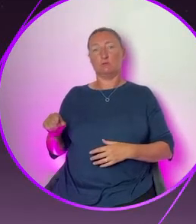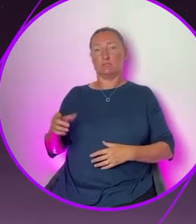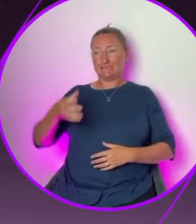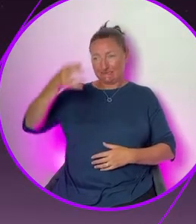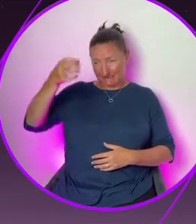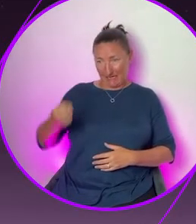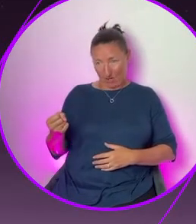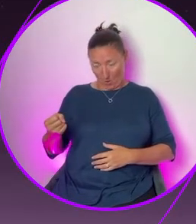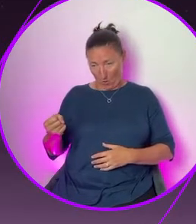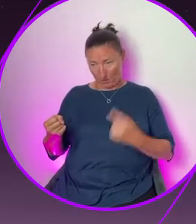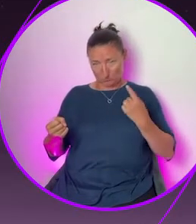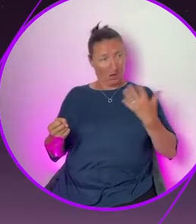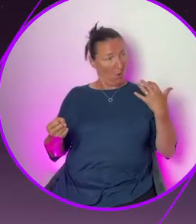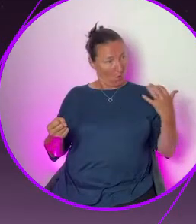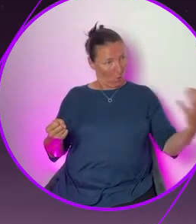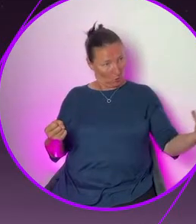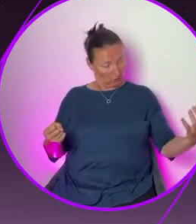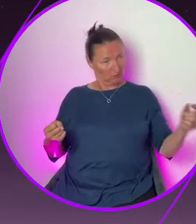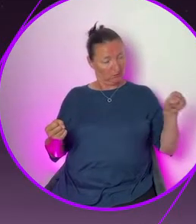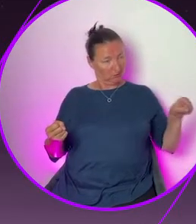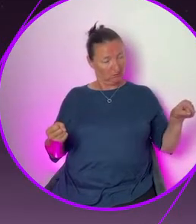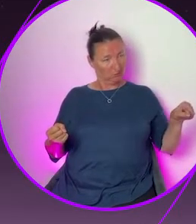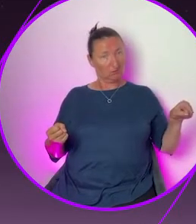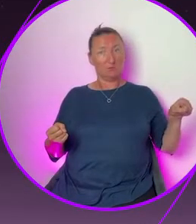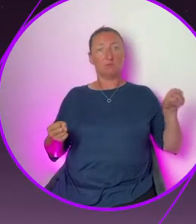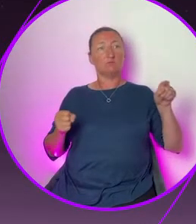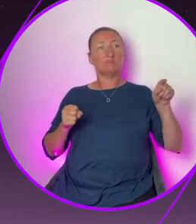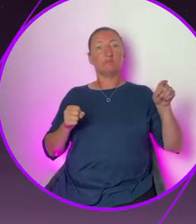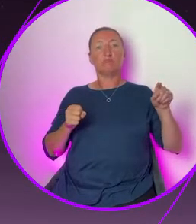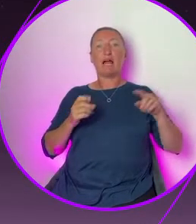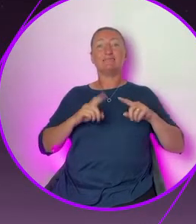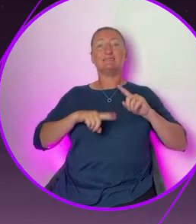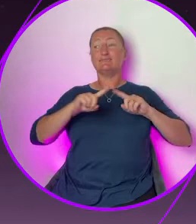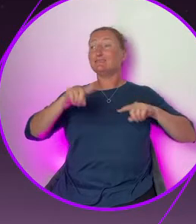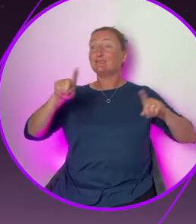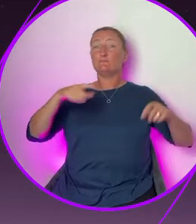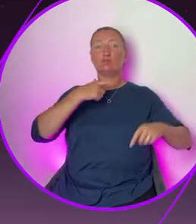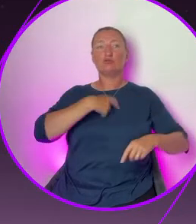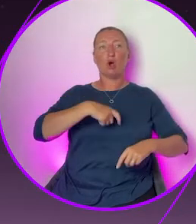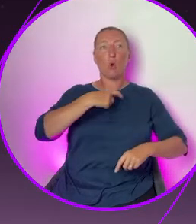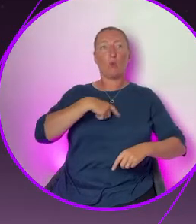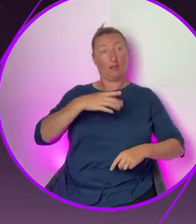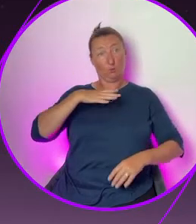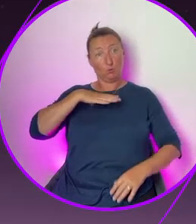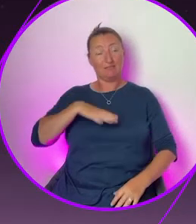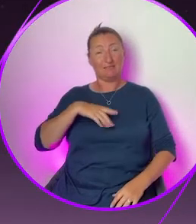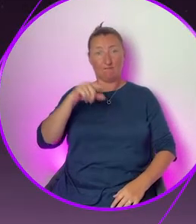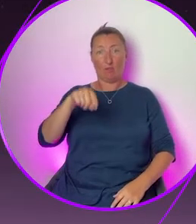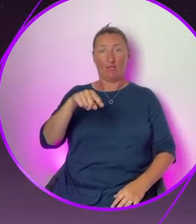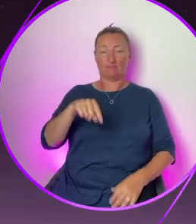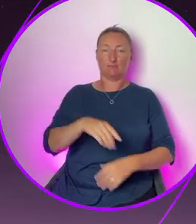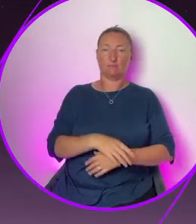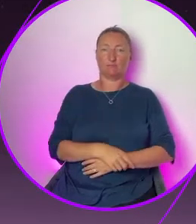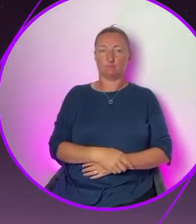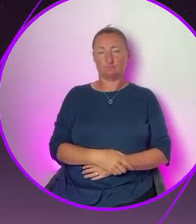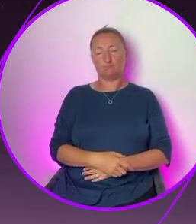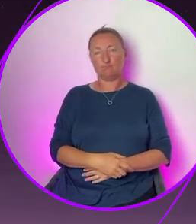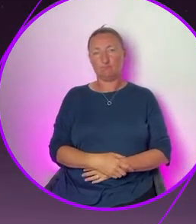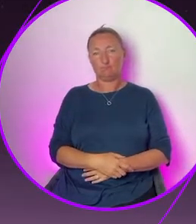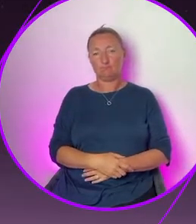stakeholder, or whatever we're going to call it, as well as a number of different roles that are going to be necessary. So as we've